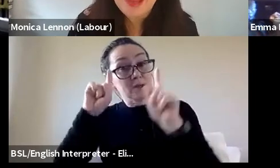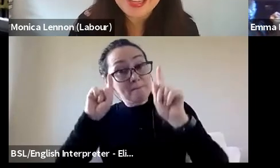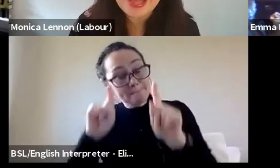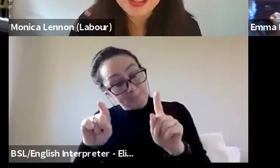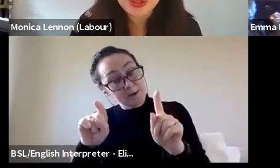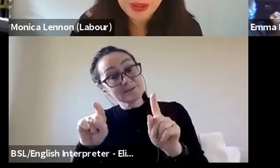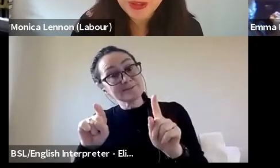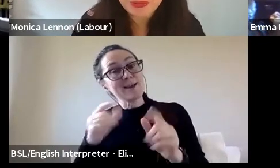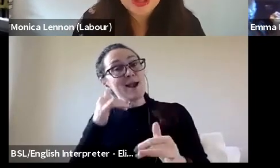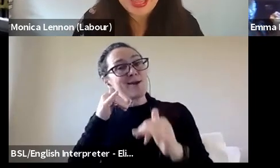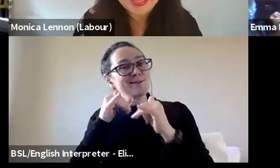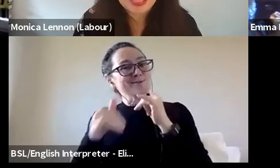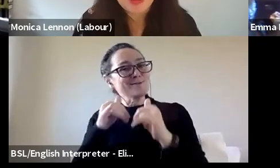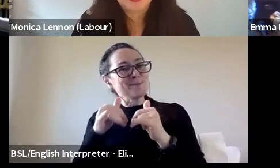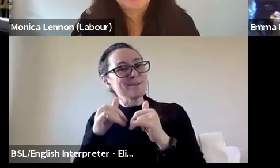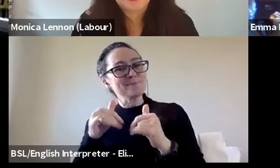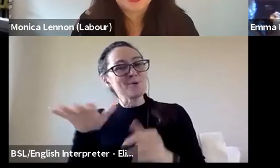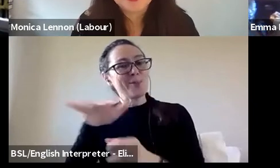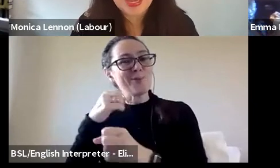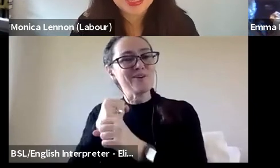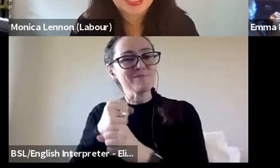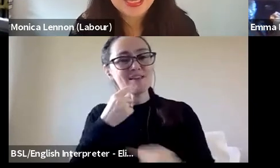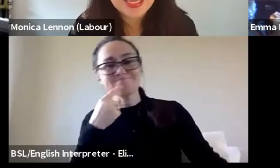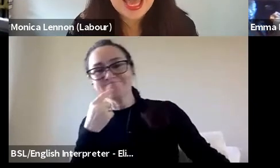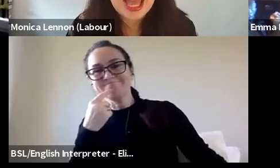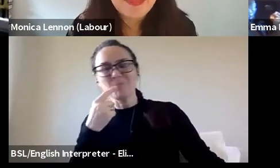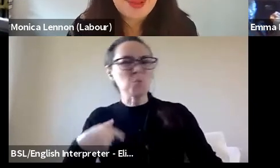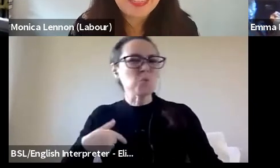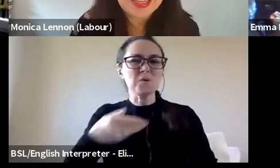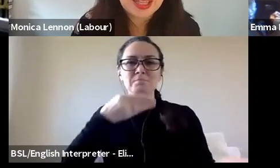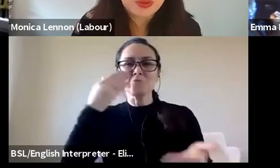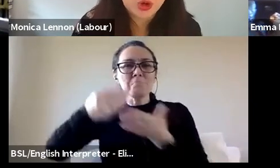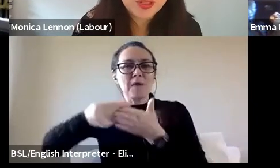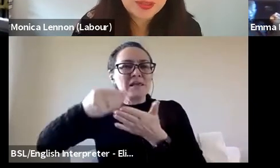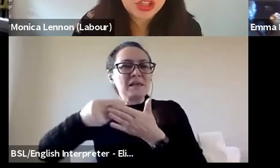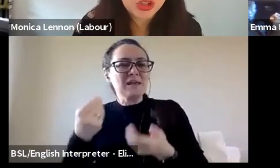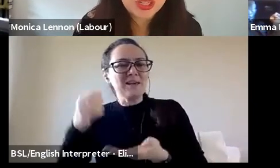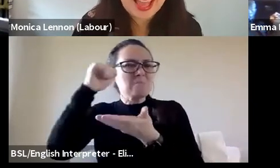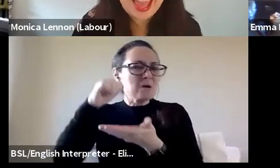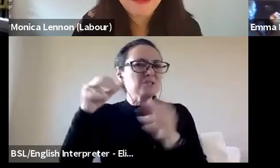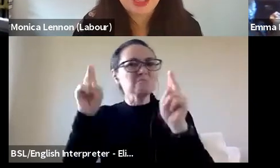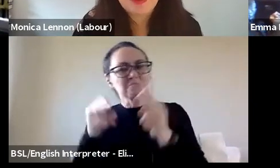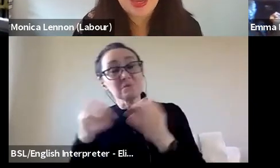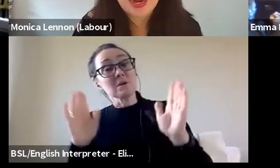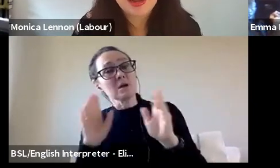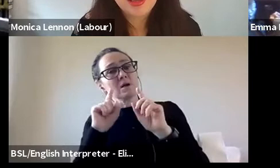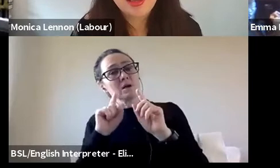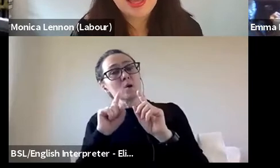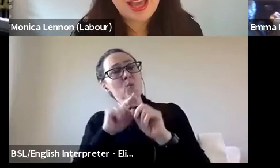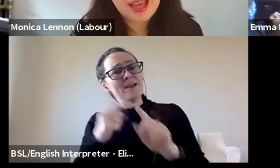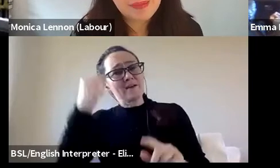hide behind that too. So I'm not letting councils off the hook entirely, but I think that we've got to make sure that every